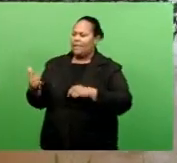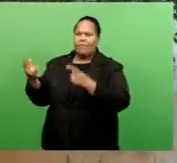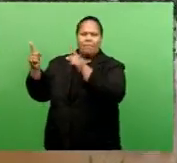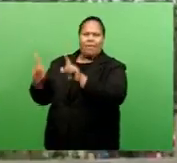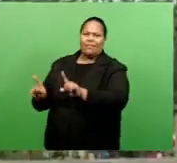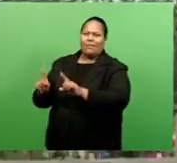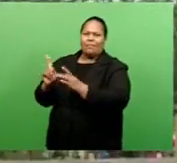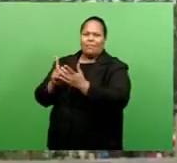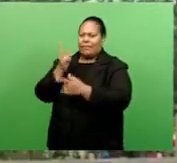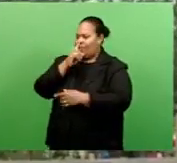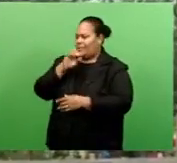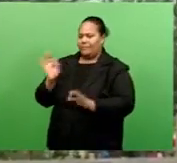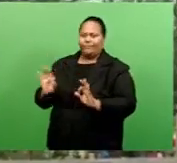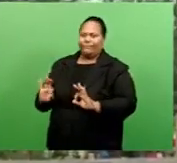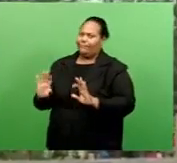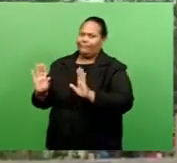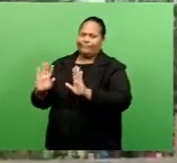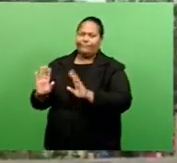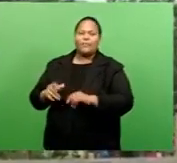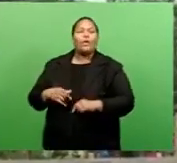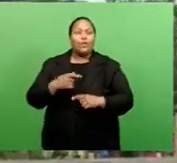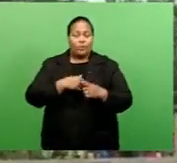Ana.